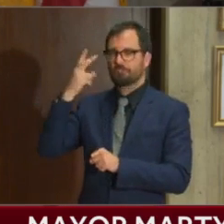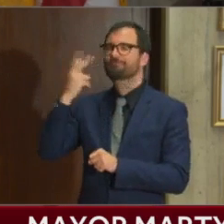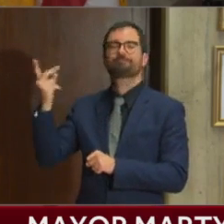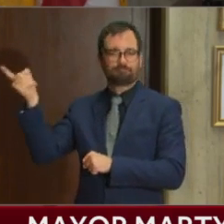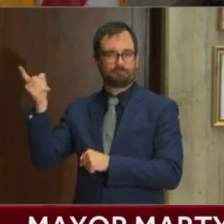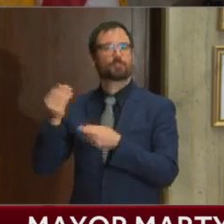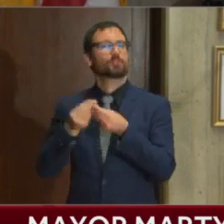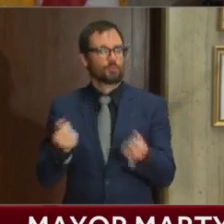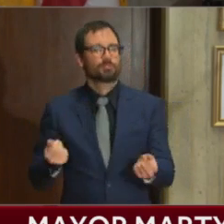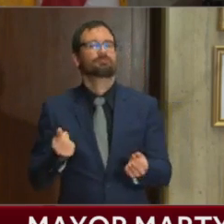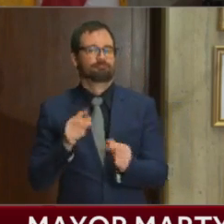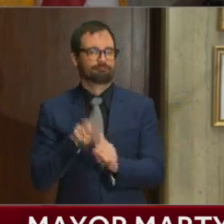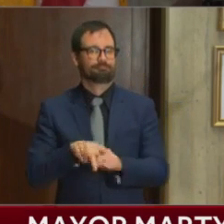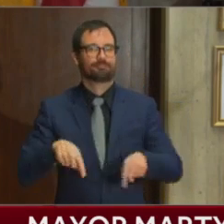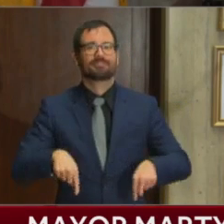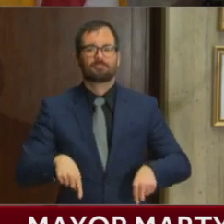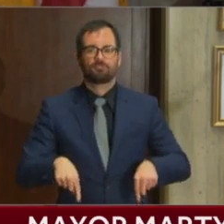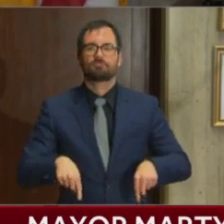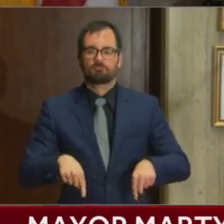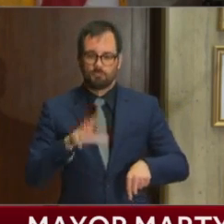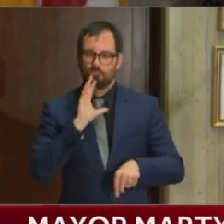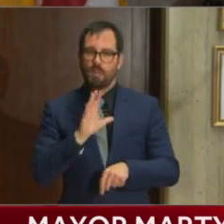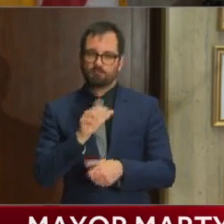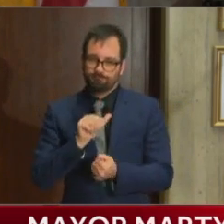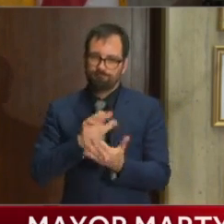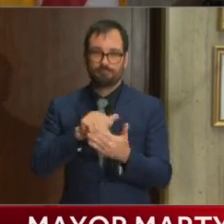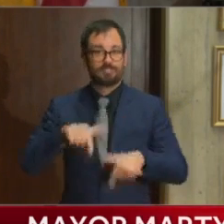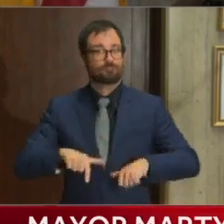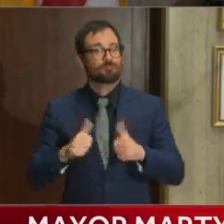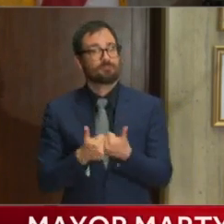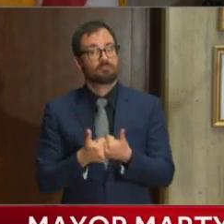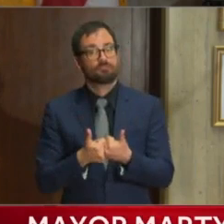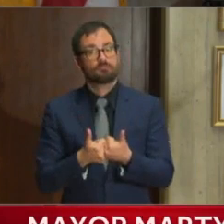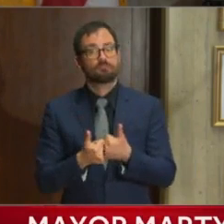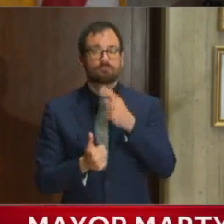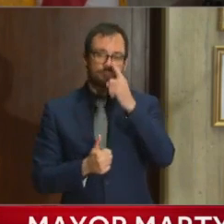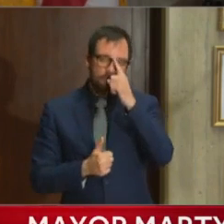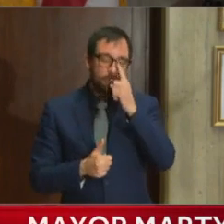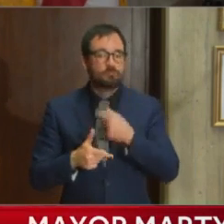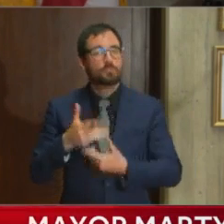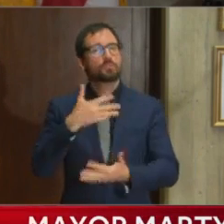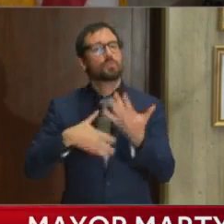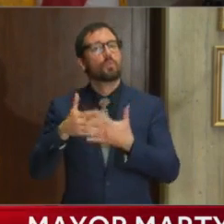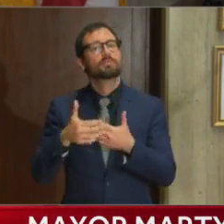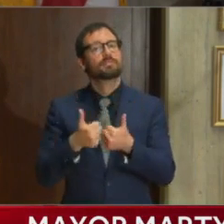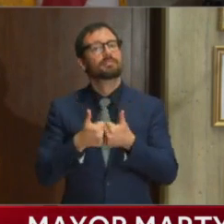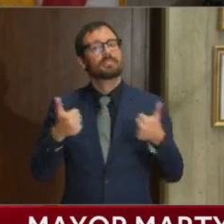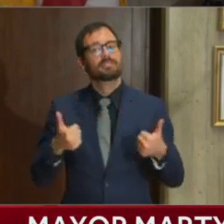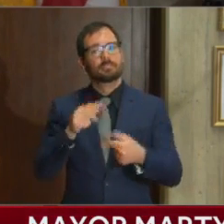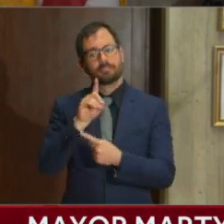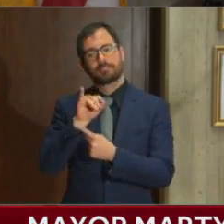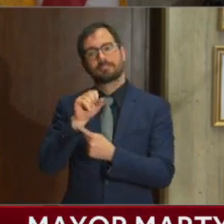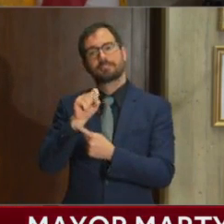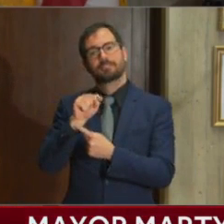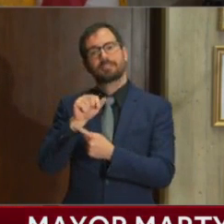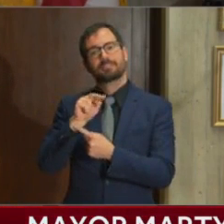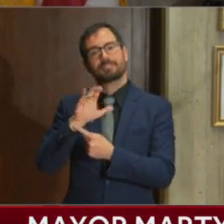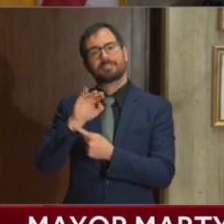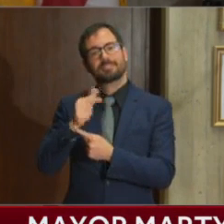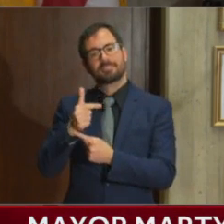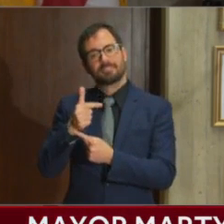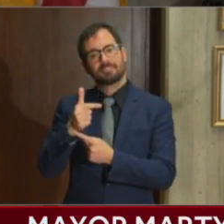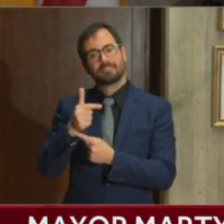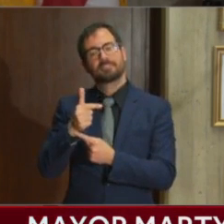is not only for people in high-risk categories. This is everyone's responsibility because anyone can catch and spread this